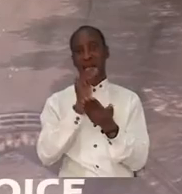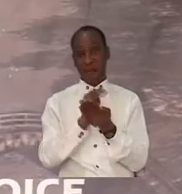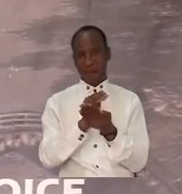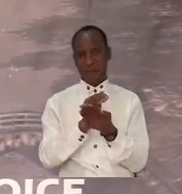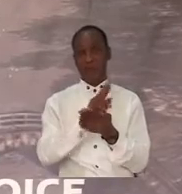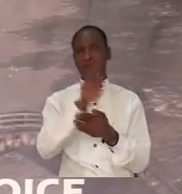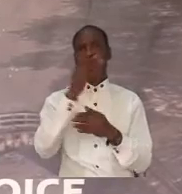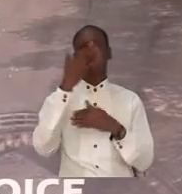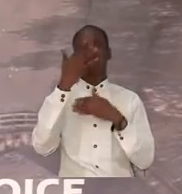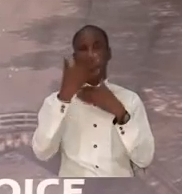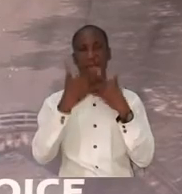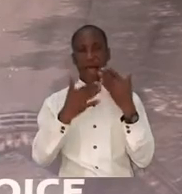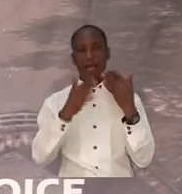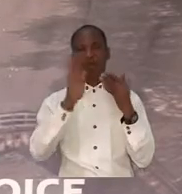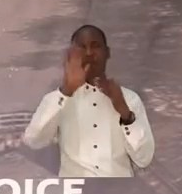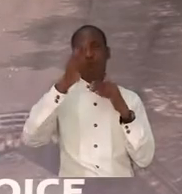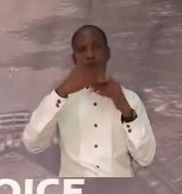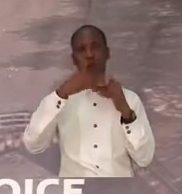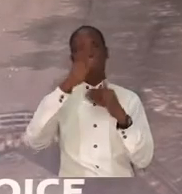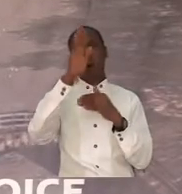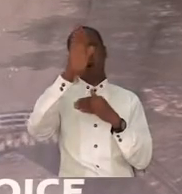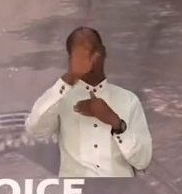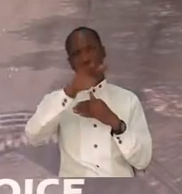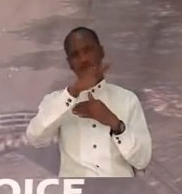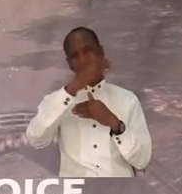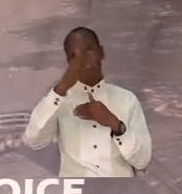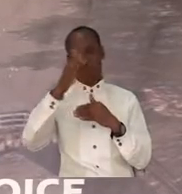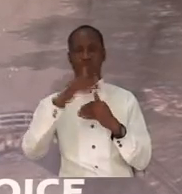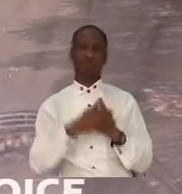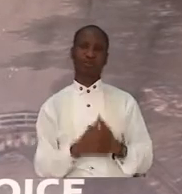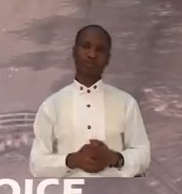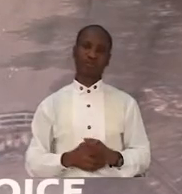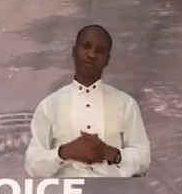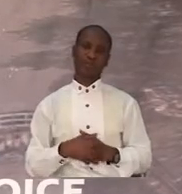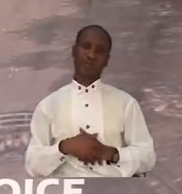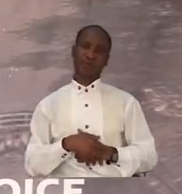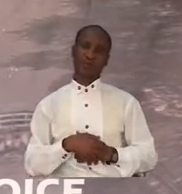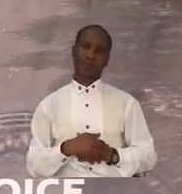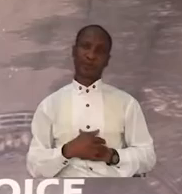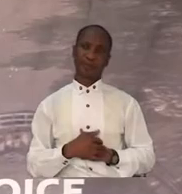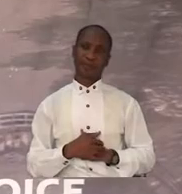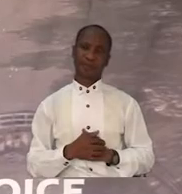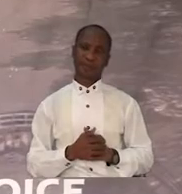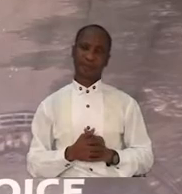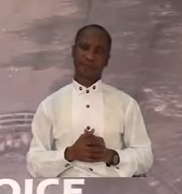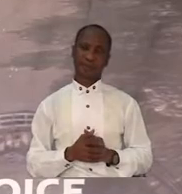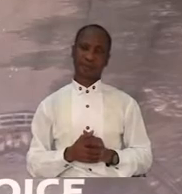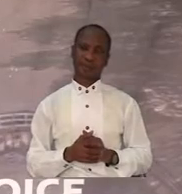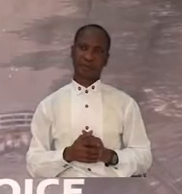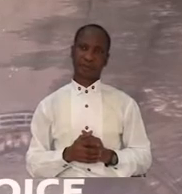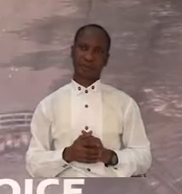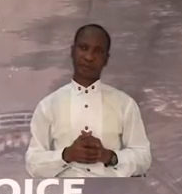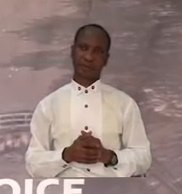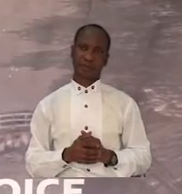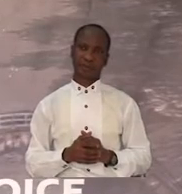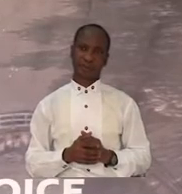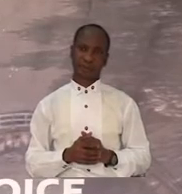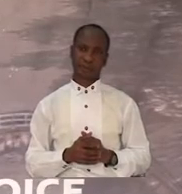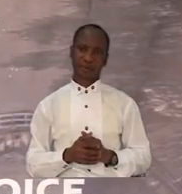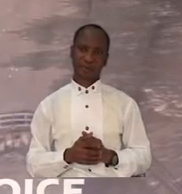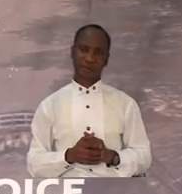Mukunua. Nimojano Mufie Eponon Eponon Atifi, now the